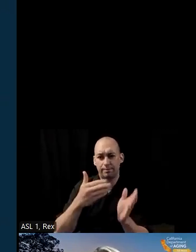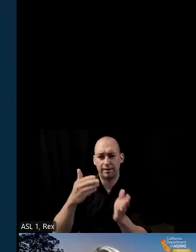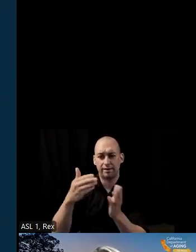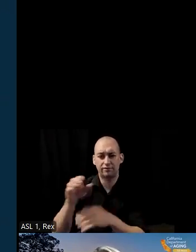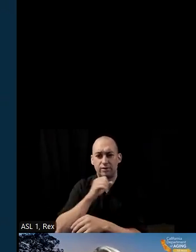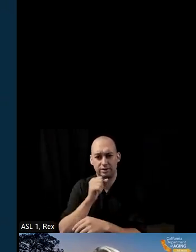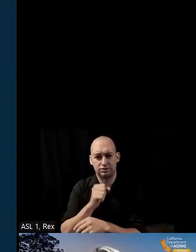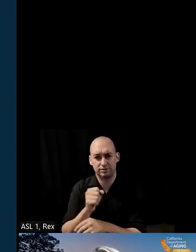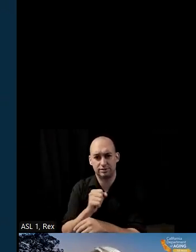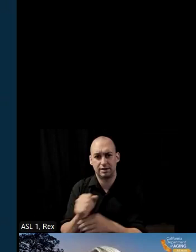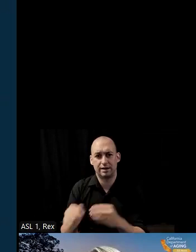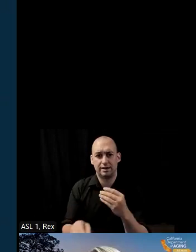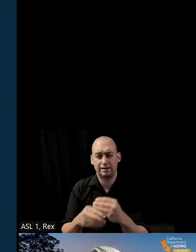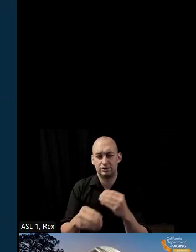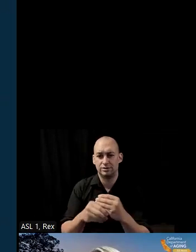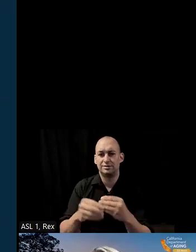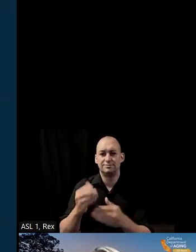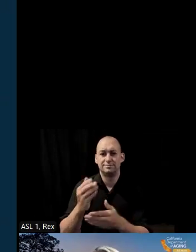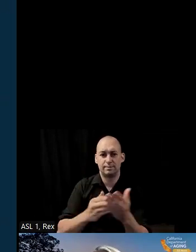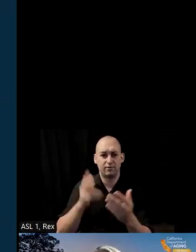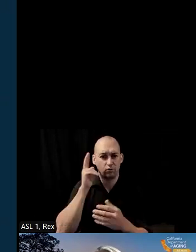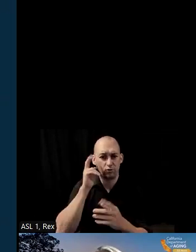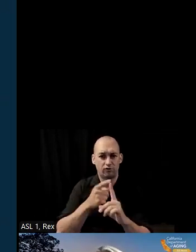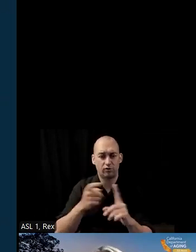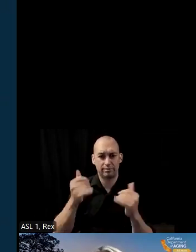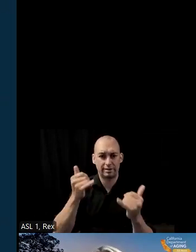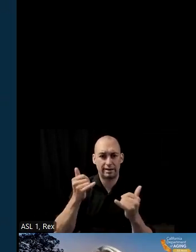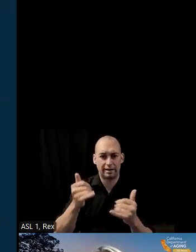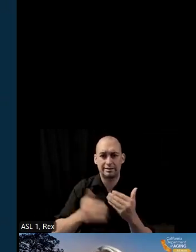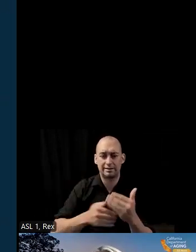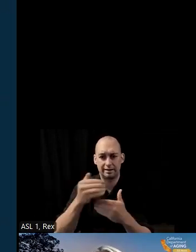addition to some of those that you've already heard from our team today. Next slide, please.